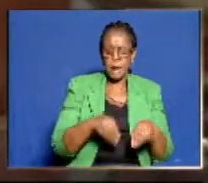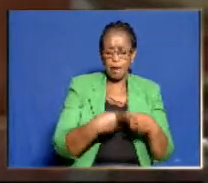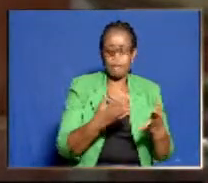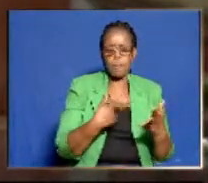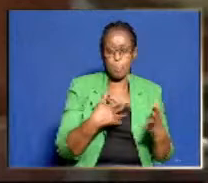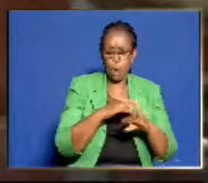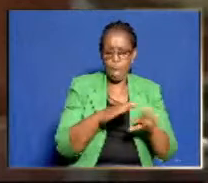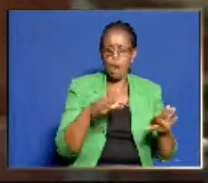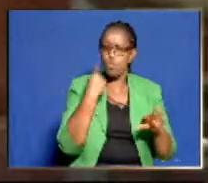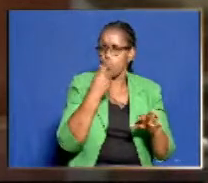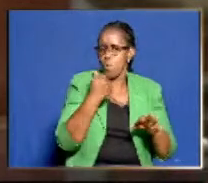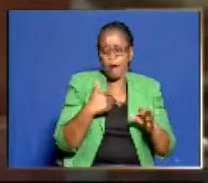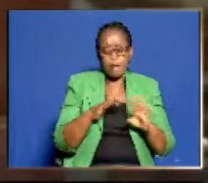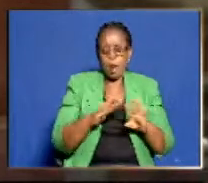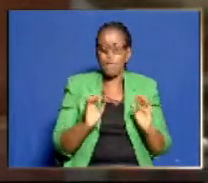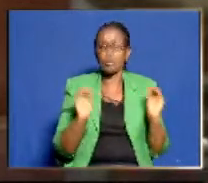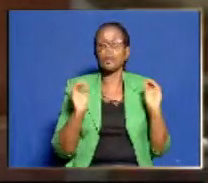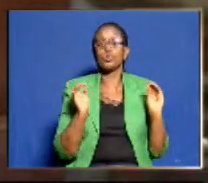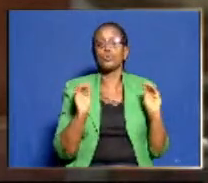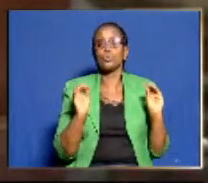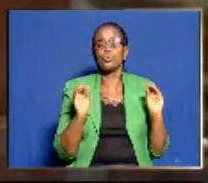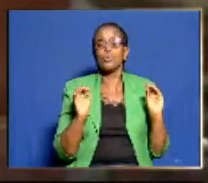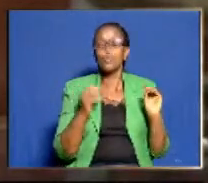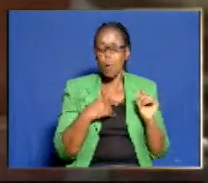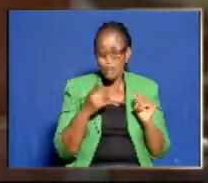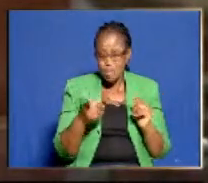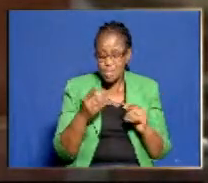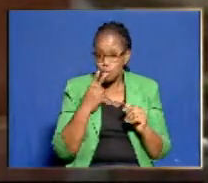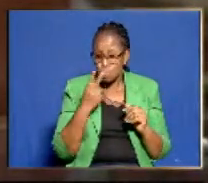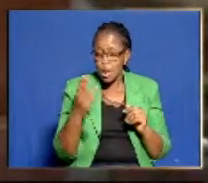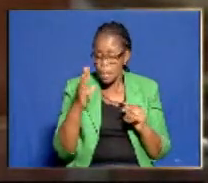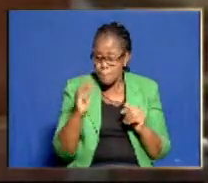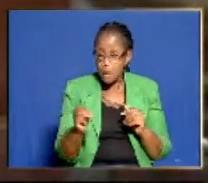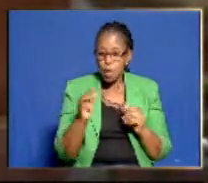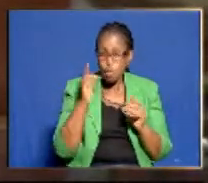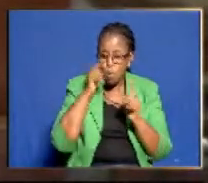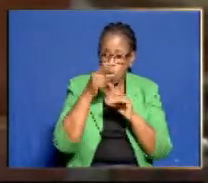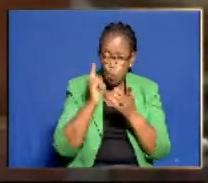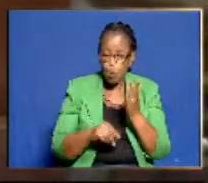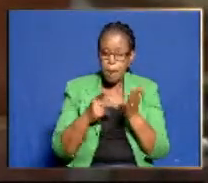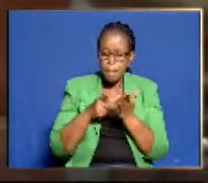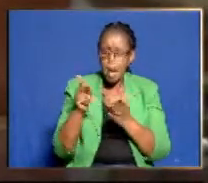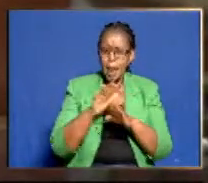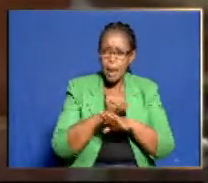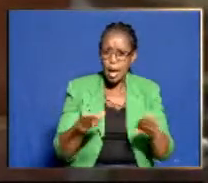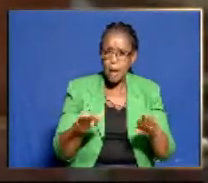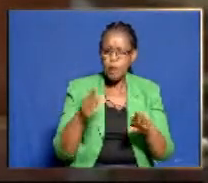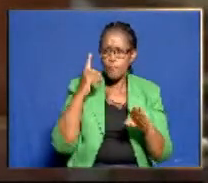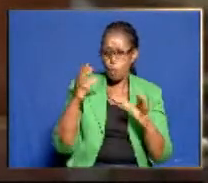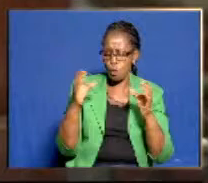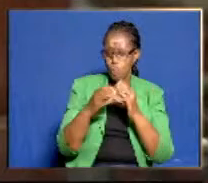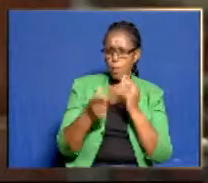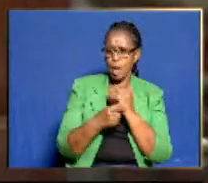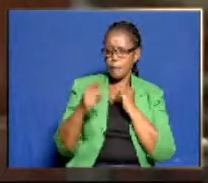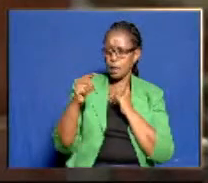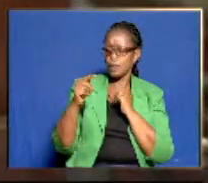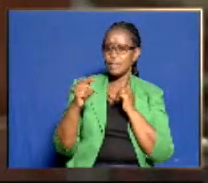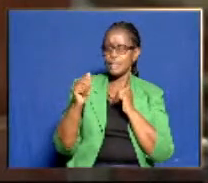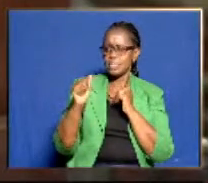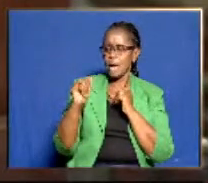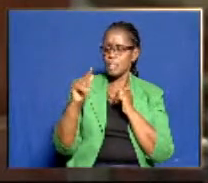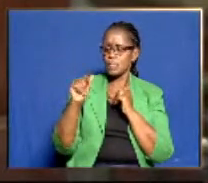Honorable Speaker, is going to purchase of land for a group called Taita Taveta